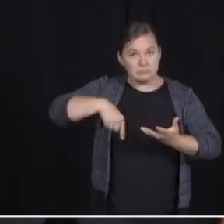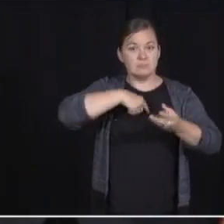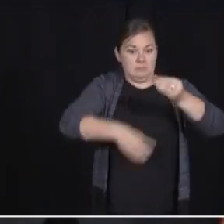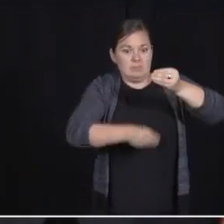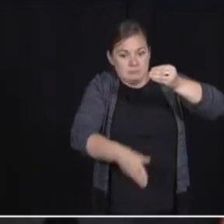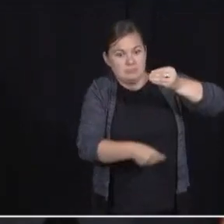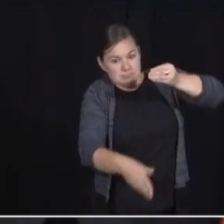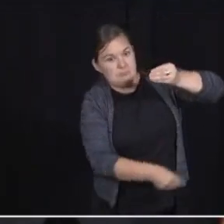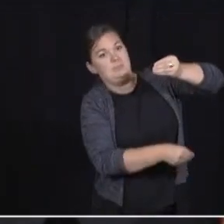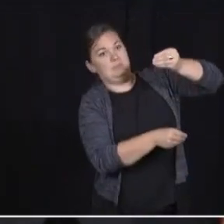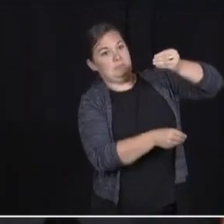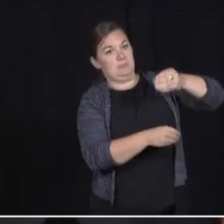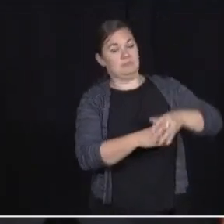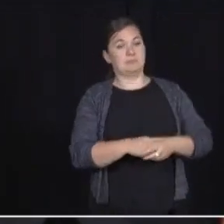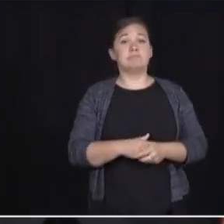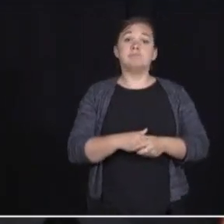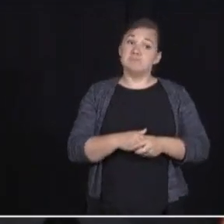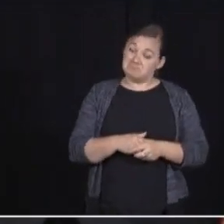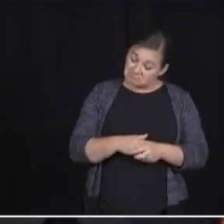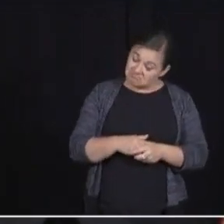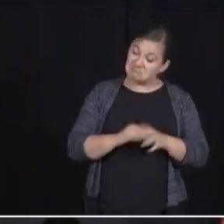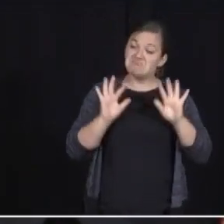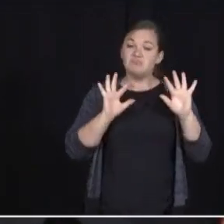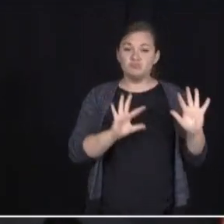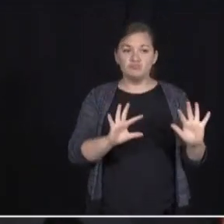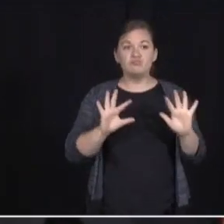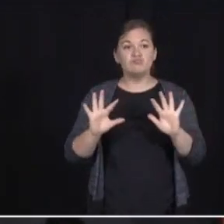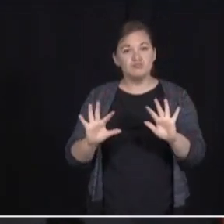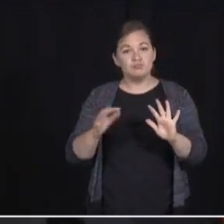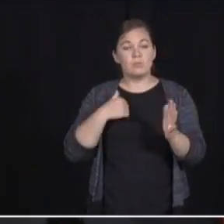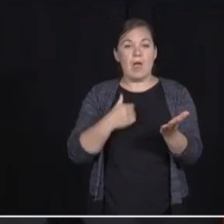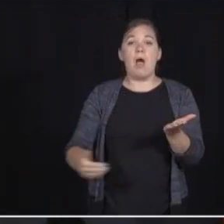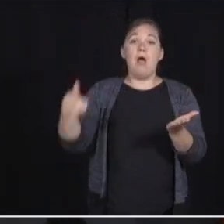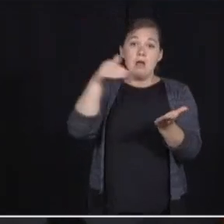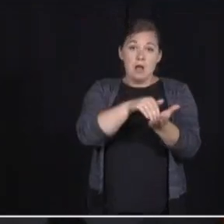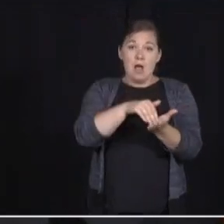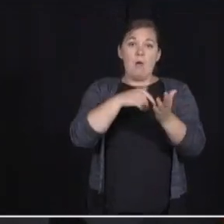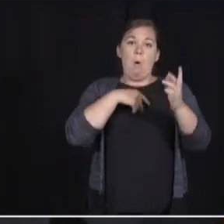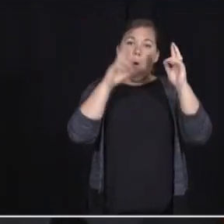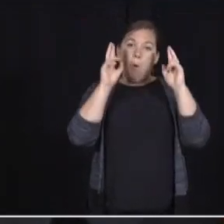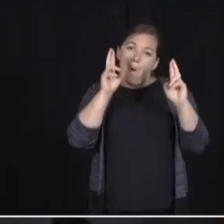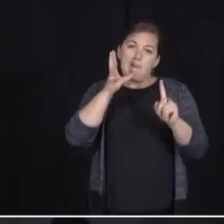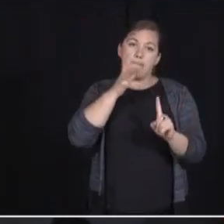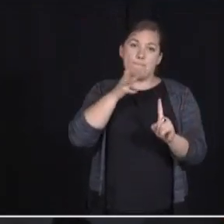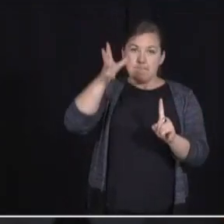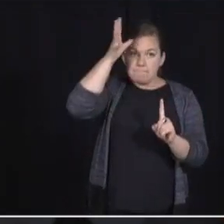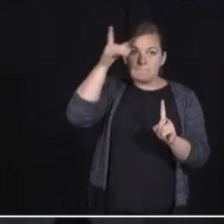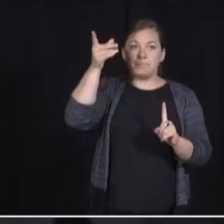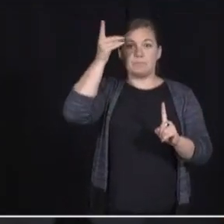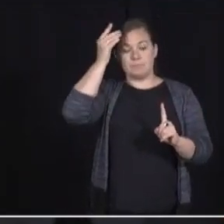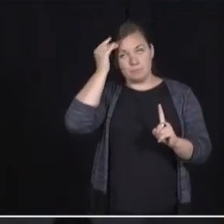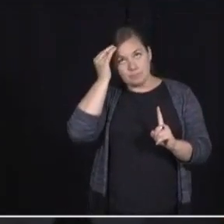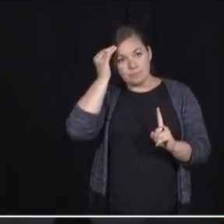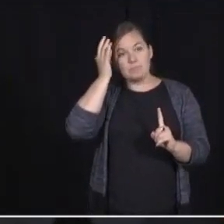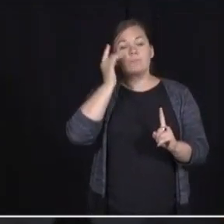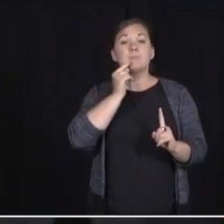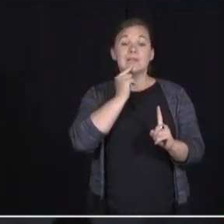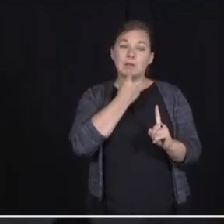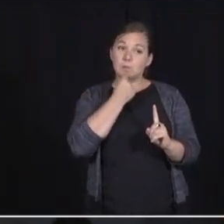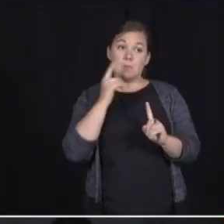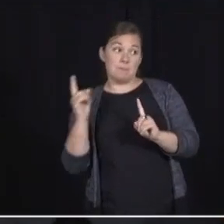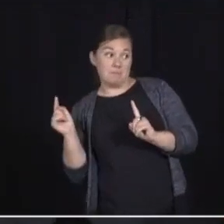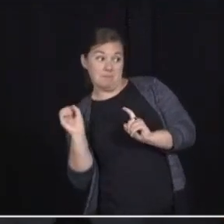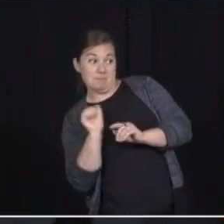First of all, again, we're educating and hoping that parents will take this seriously and screen the kids before they go to school for